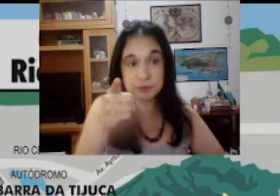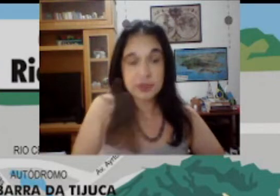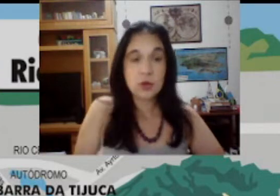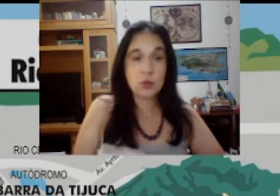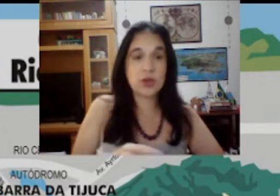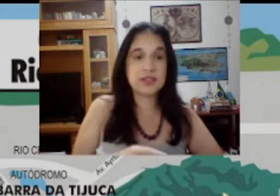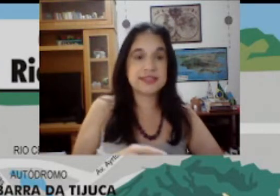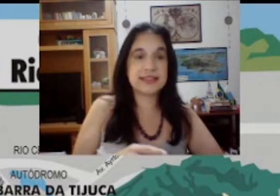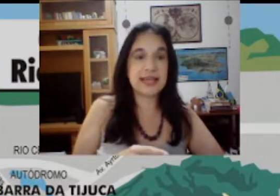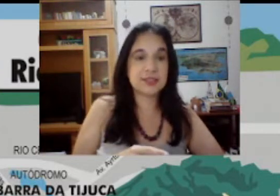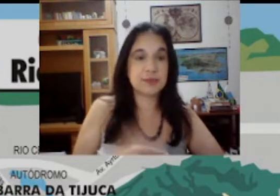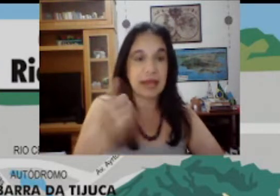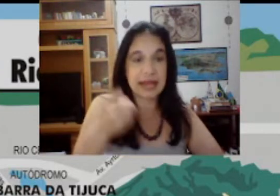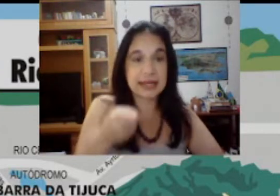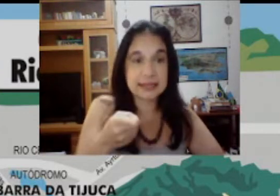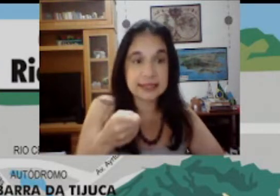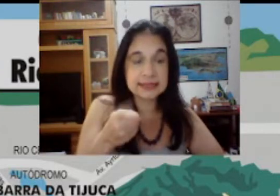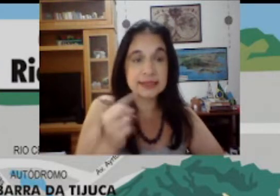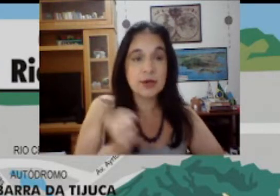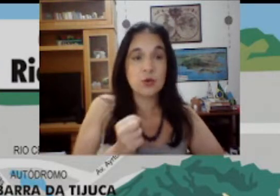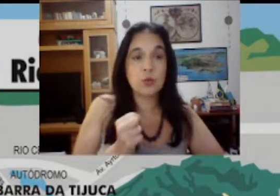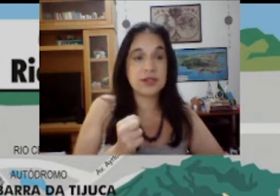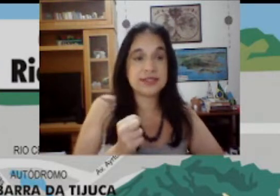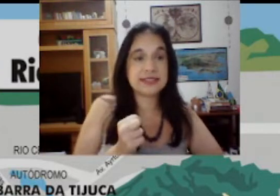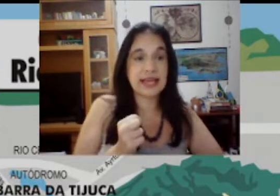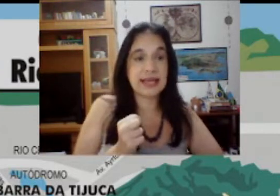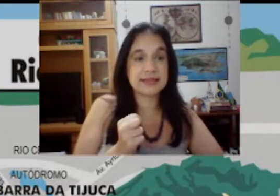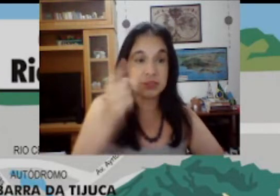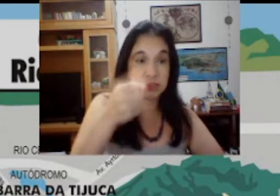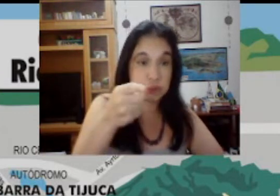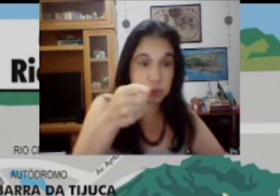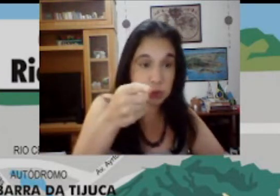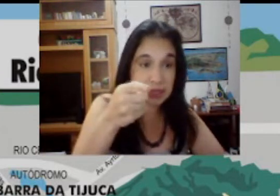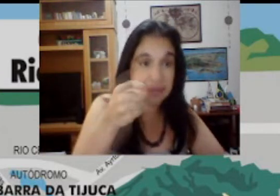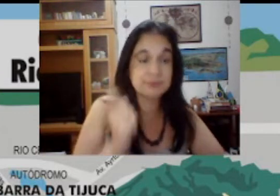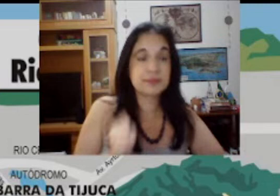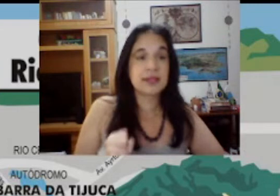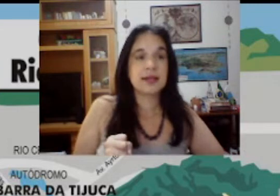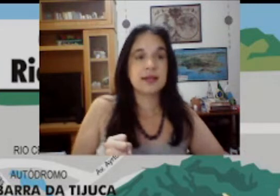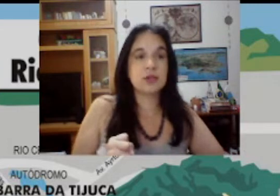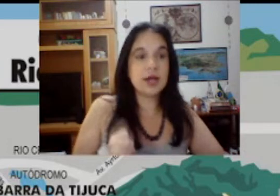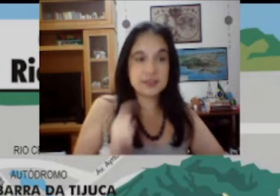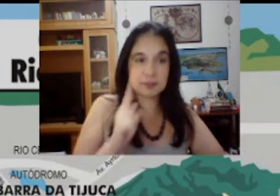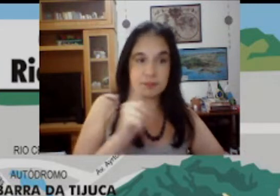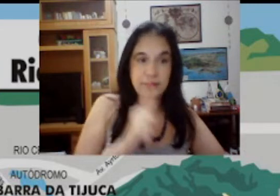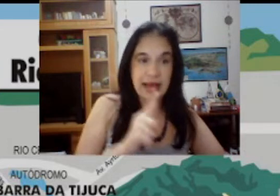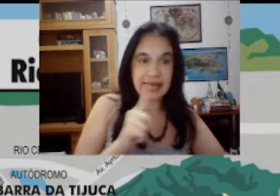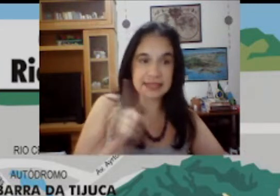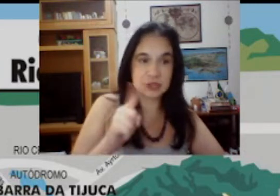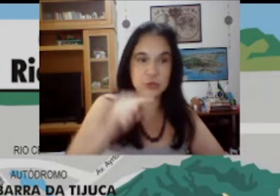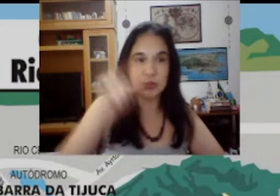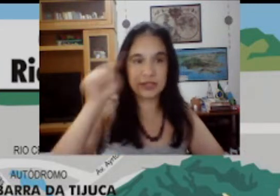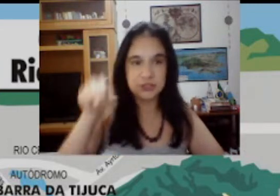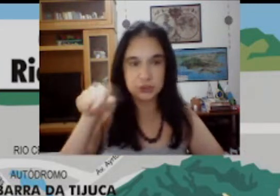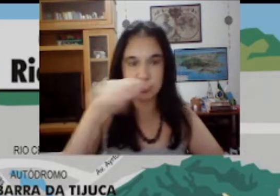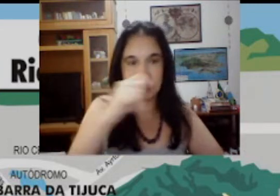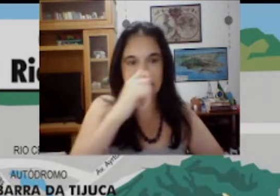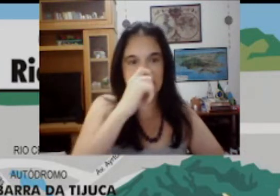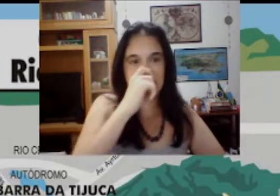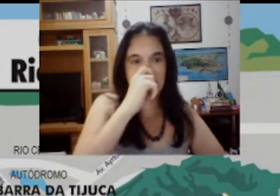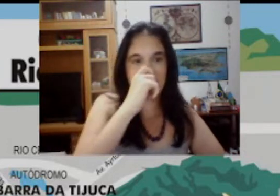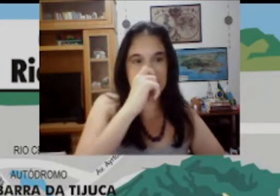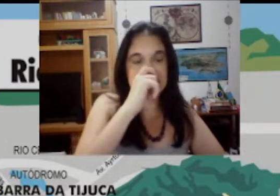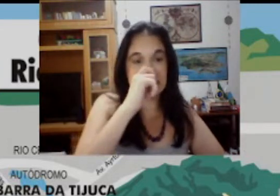zoo, where it says Maracanã, where it says Tijuca, not Barra da Tijuca,